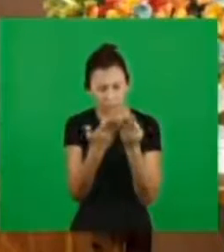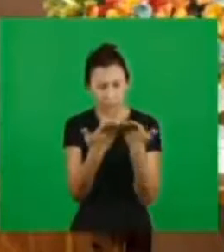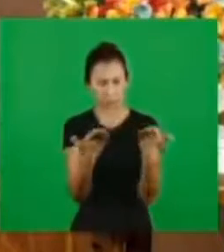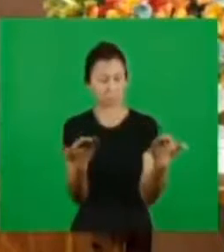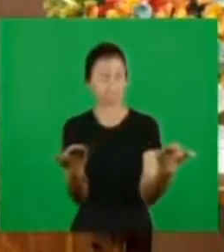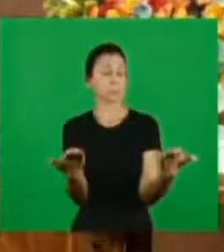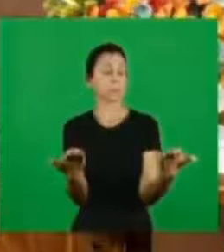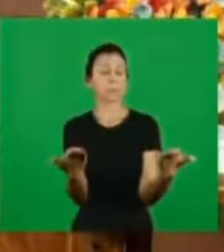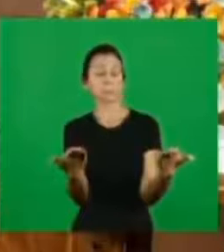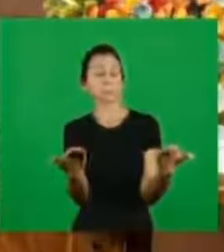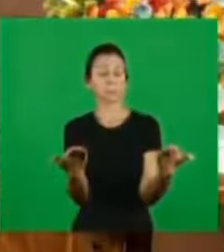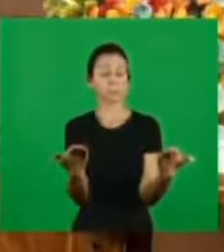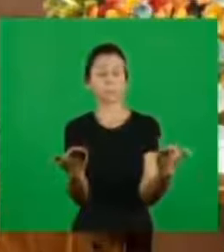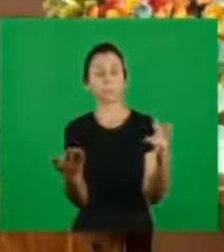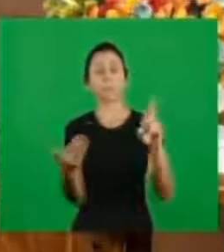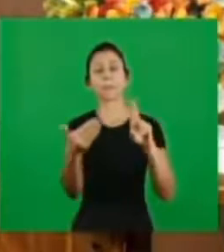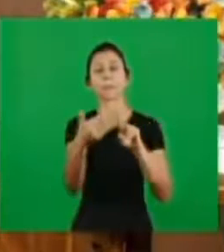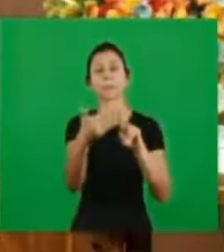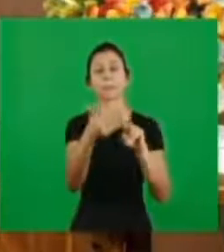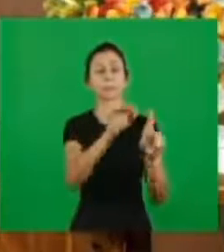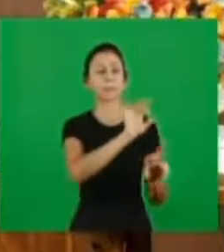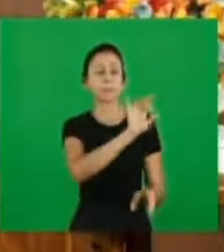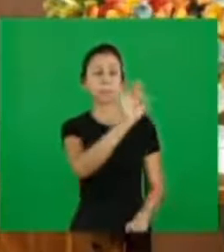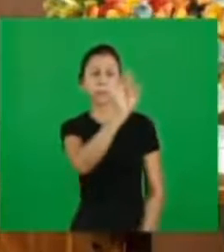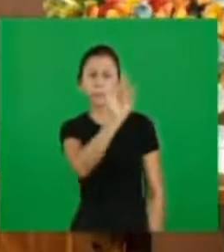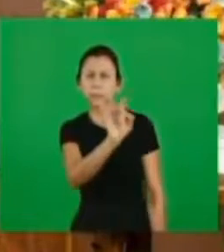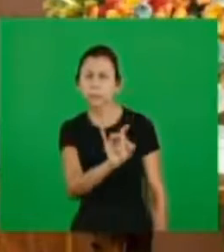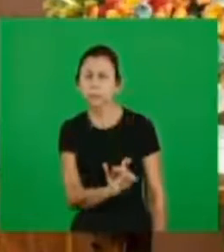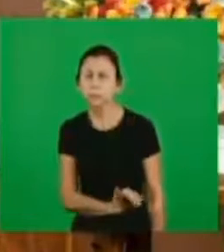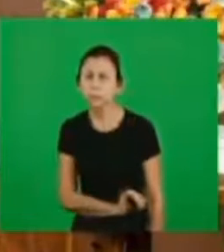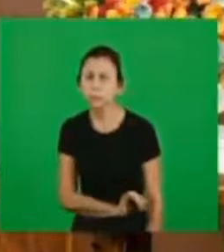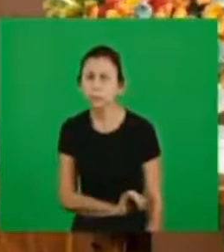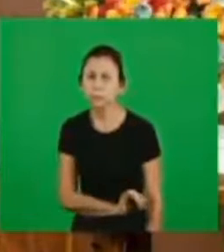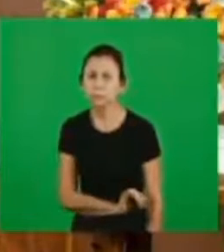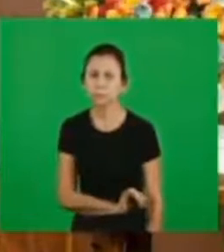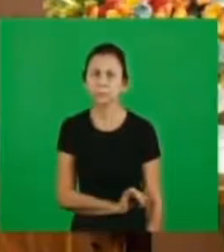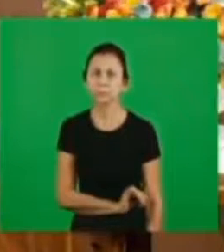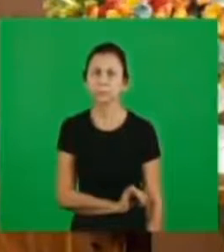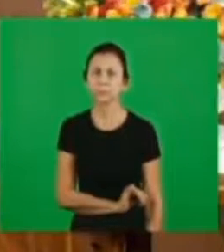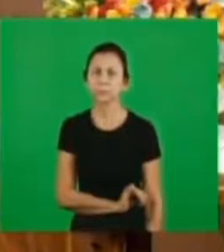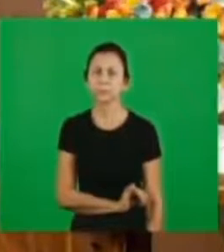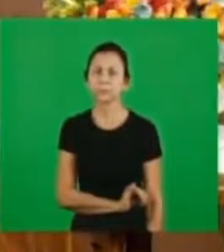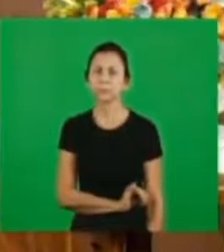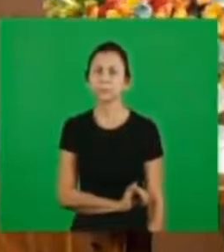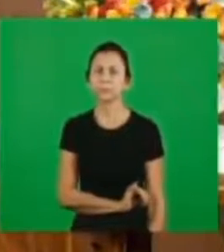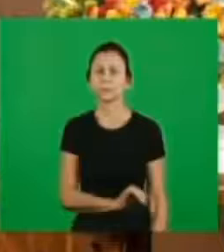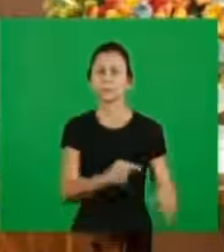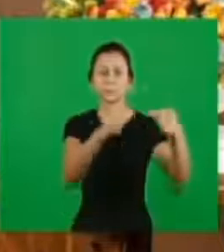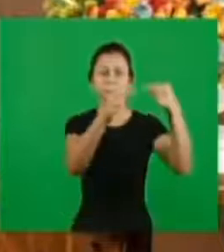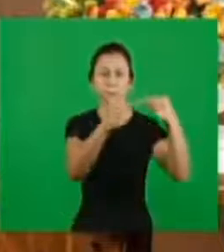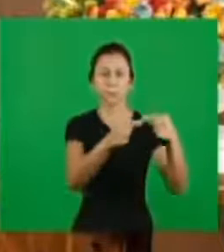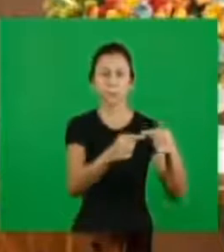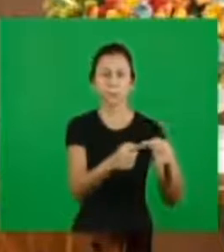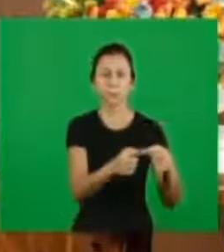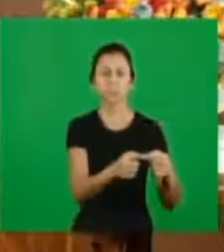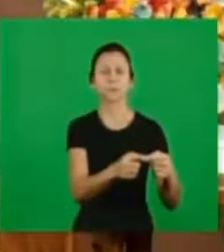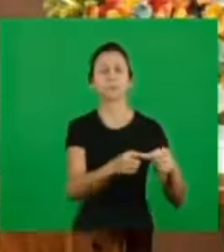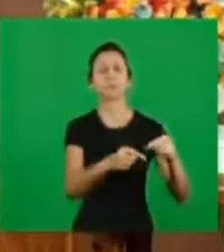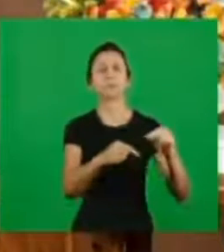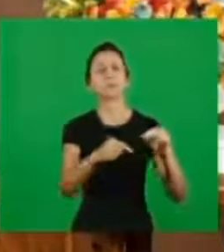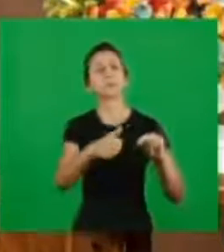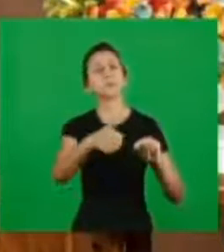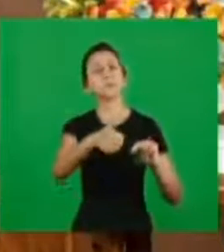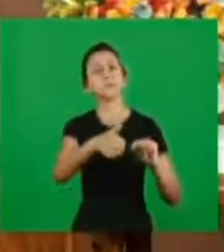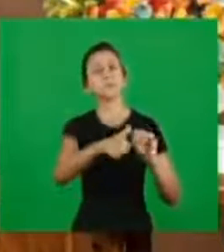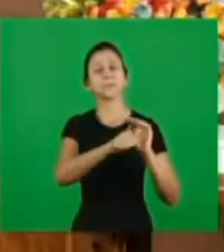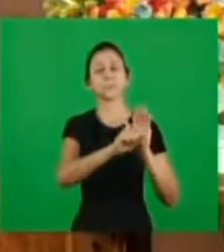book of Revelation, those are all the references, and each one of those references are the first verse of each